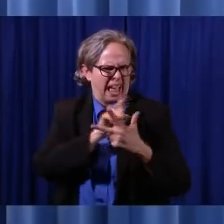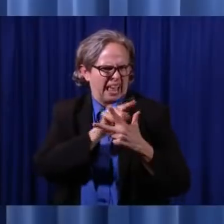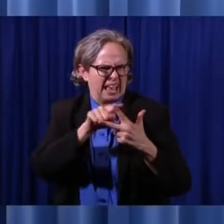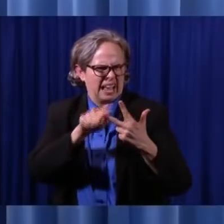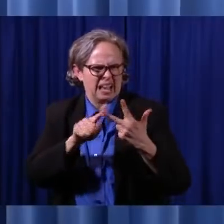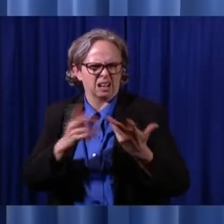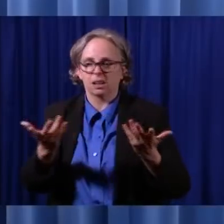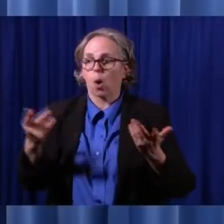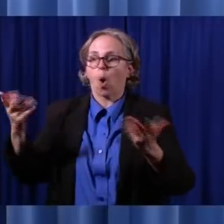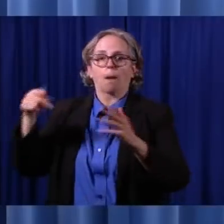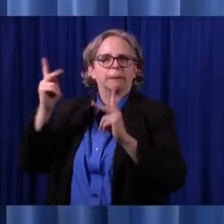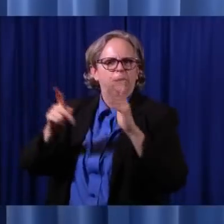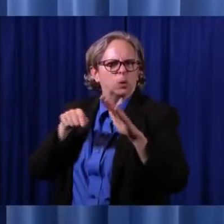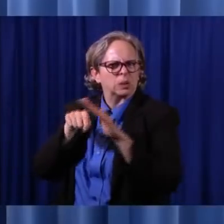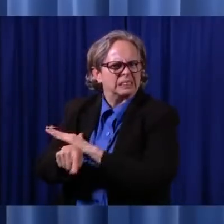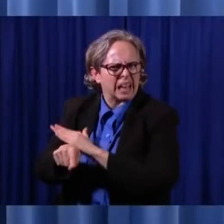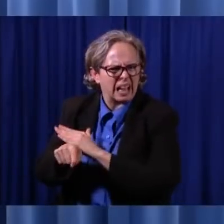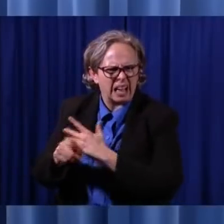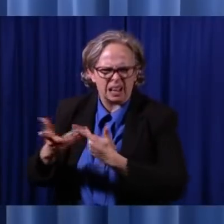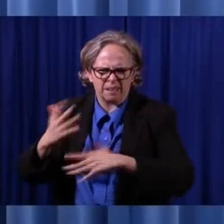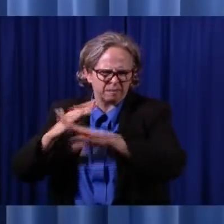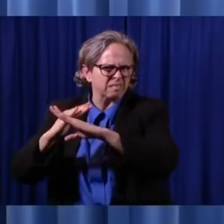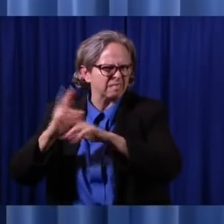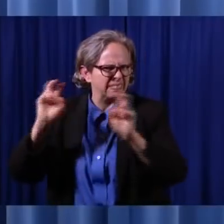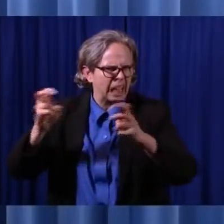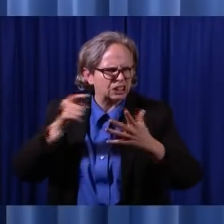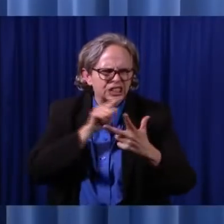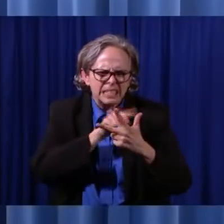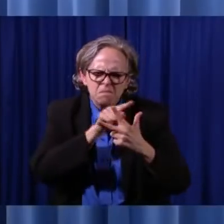suicide prevention,